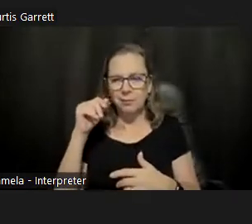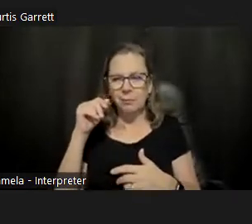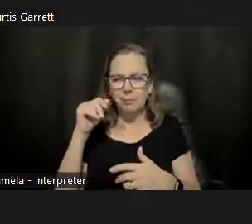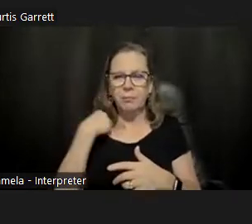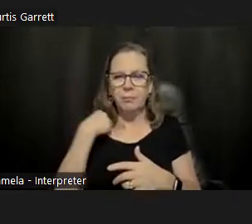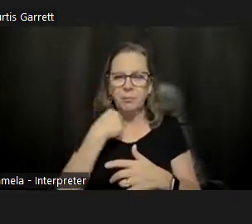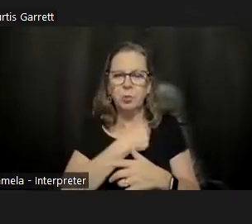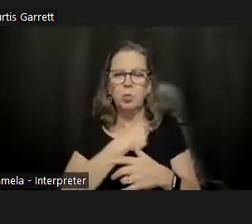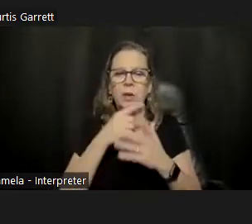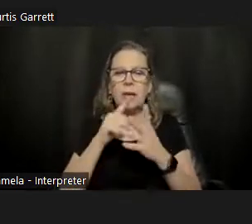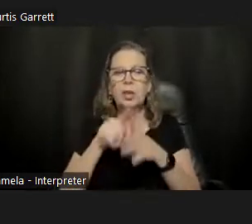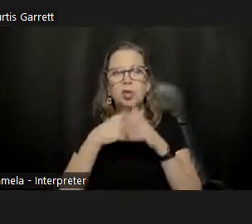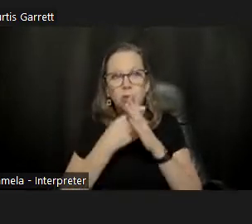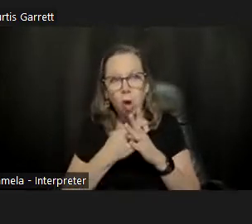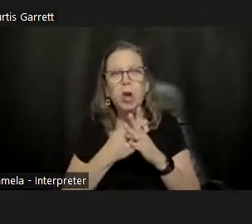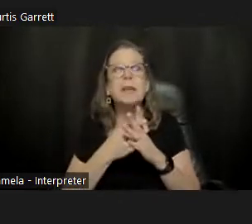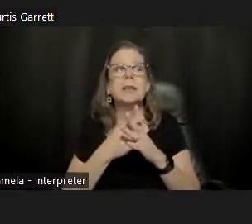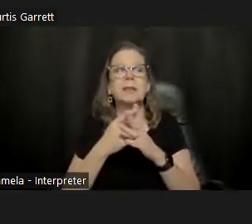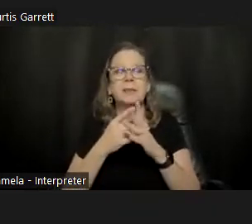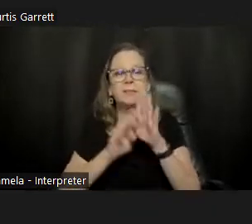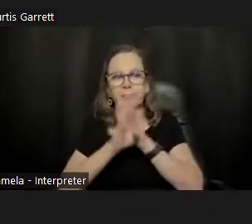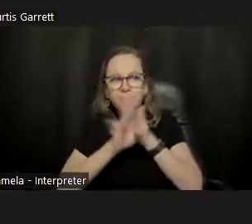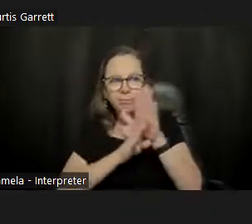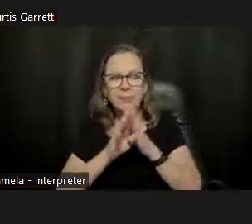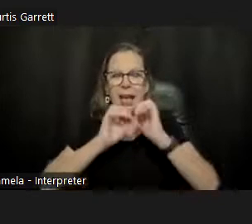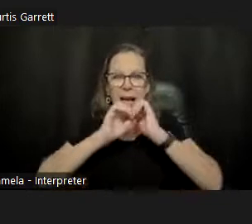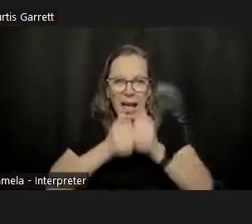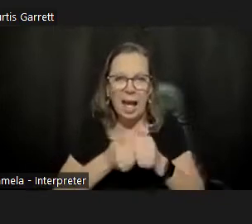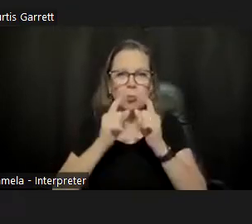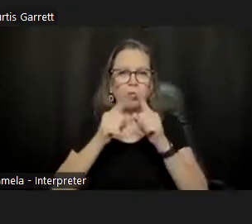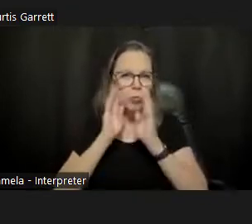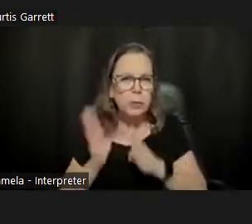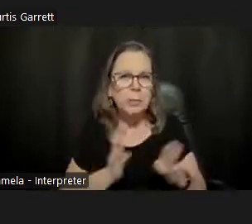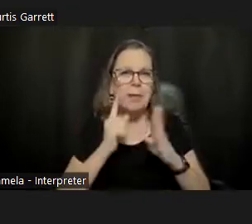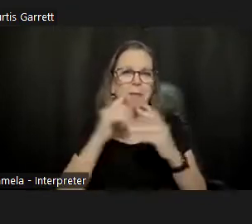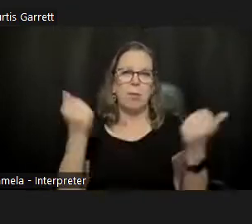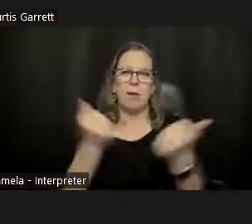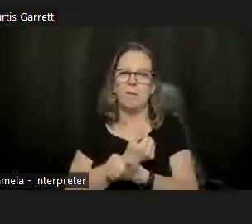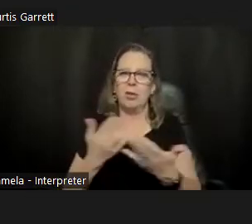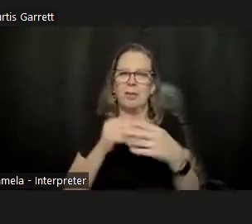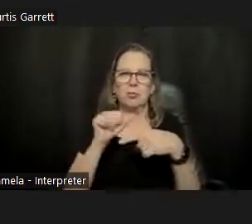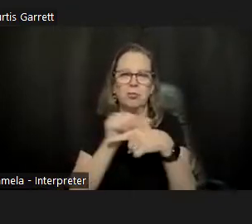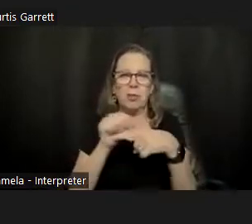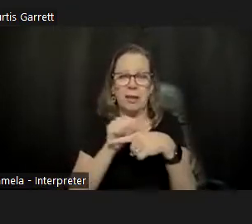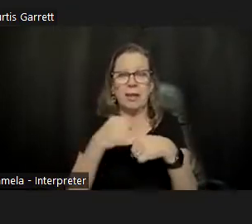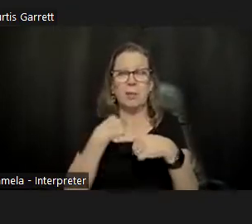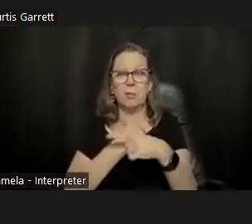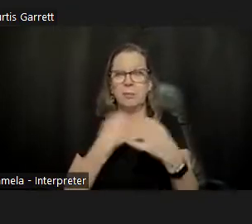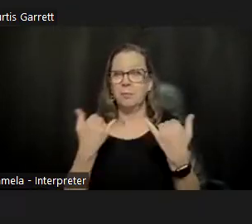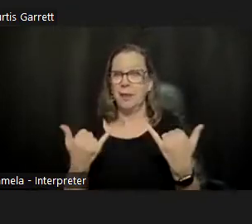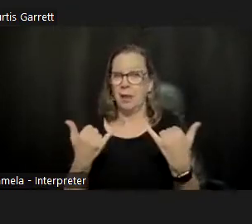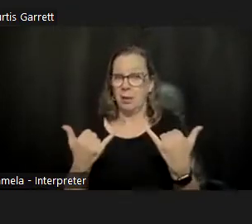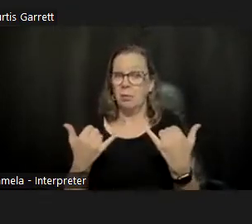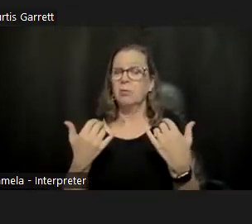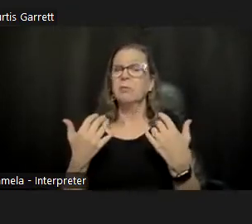started a how to prepare for everything training. And we are planning